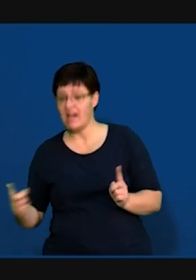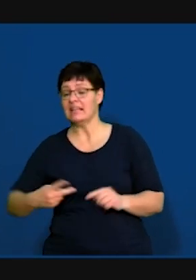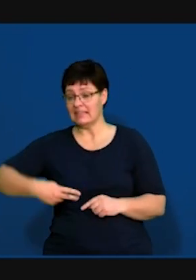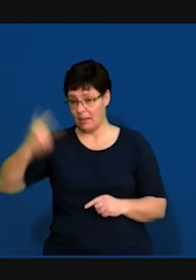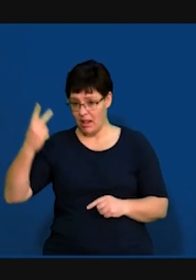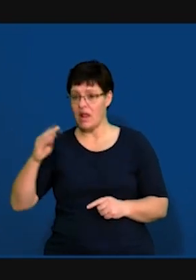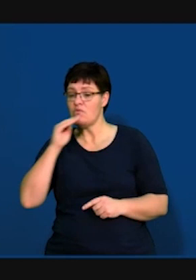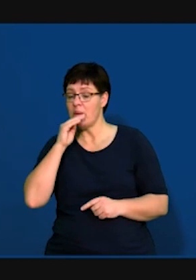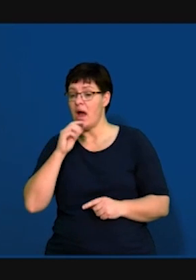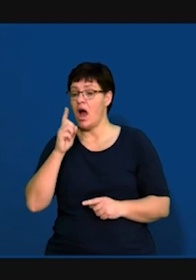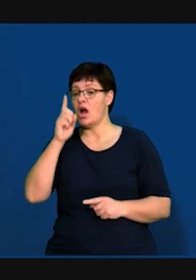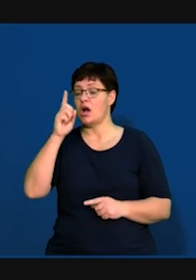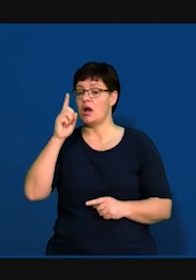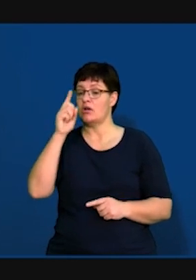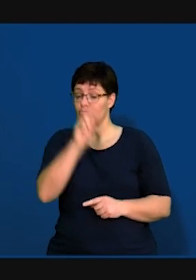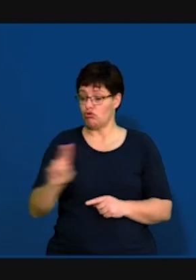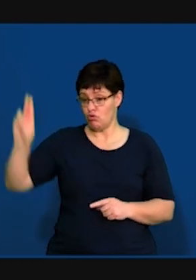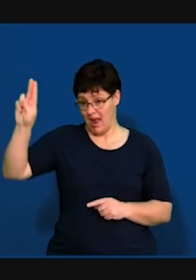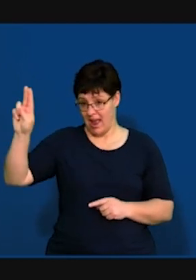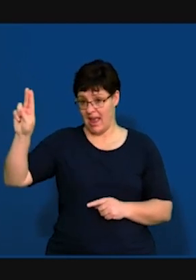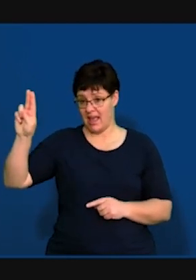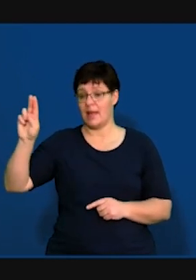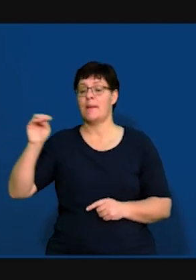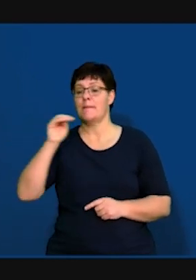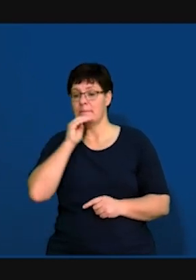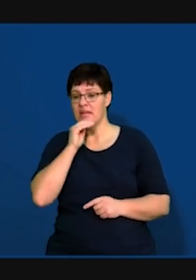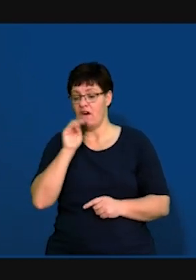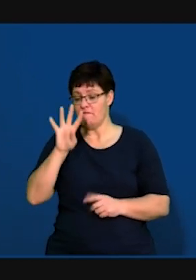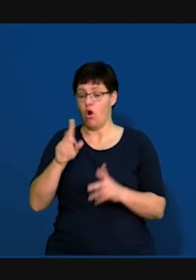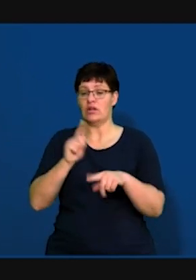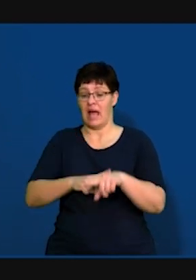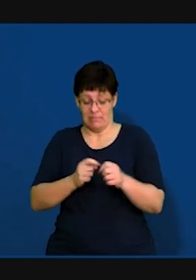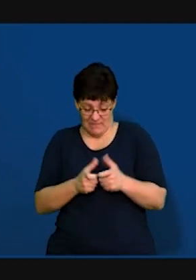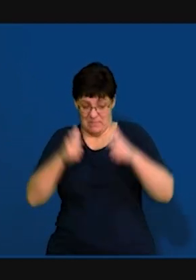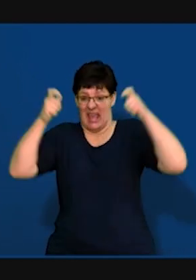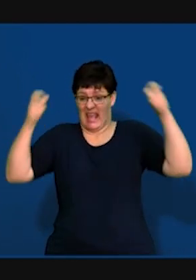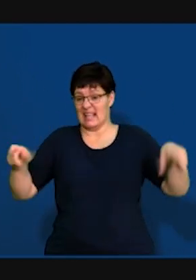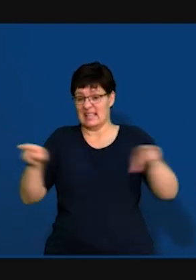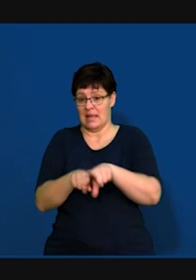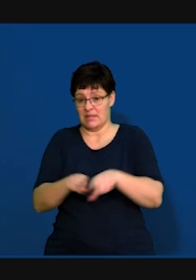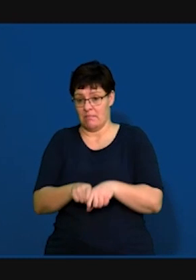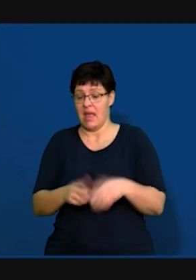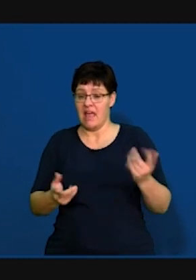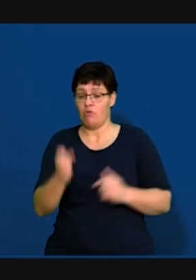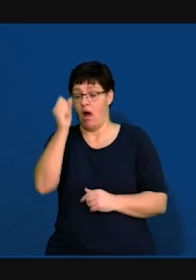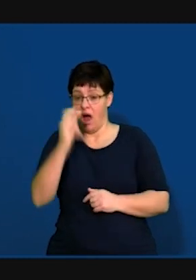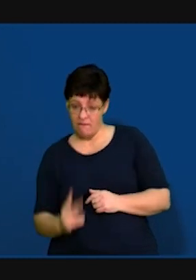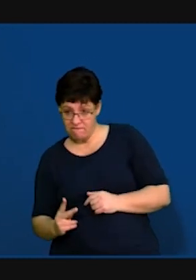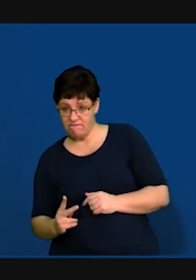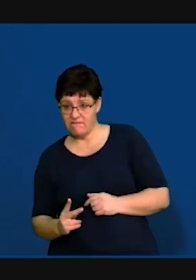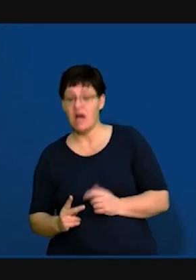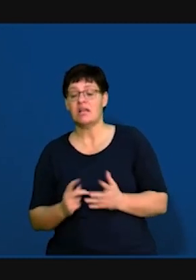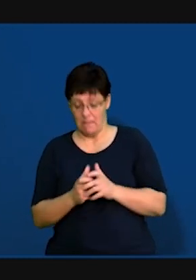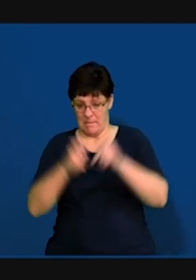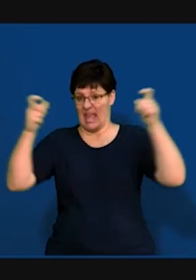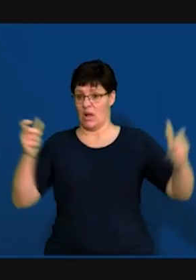square of the distance. It will be 4 times as big. If we have the distance, it will be 4 times as big.